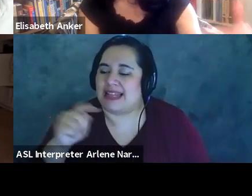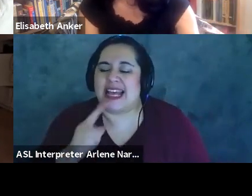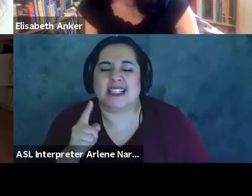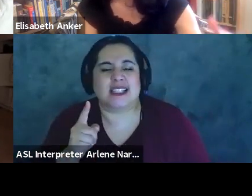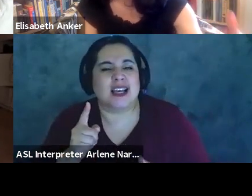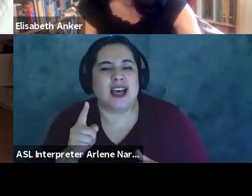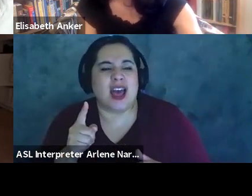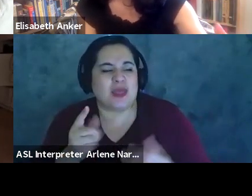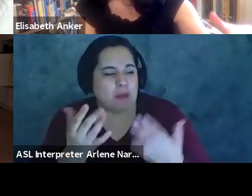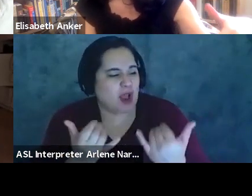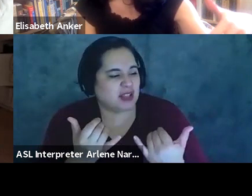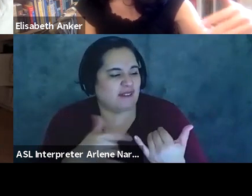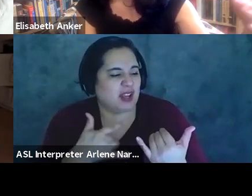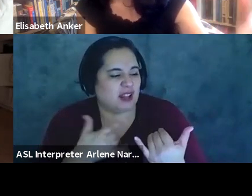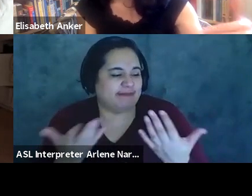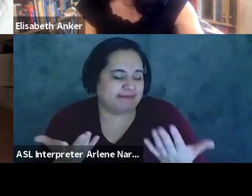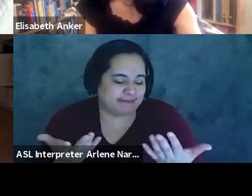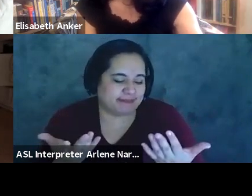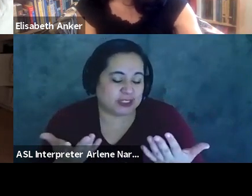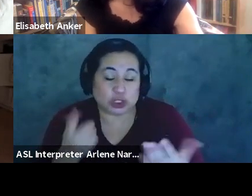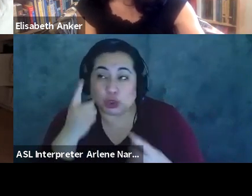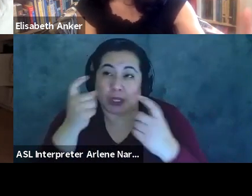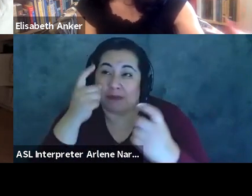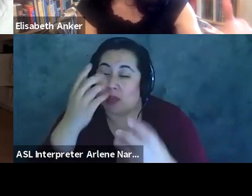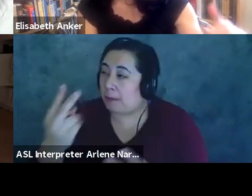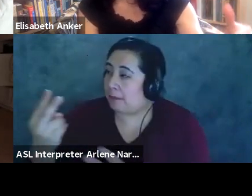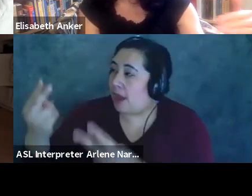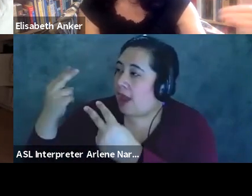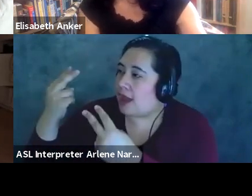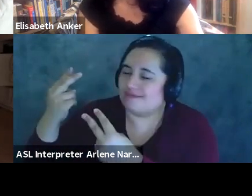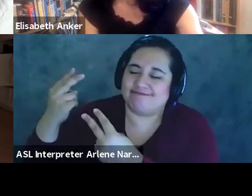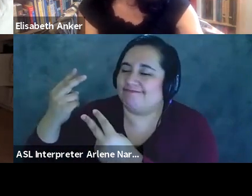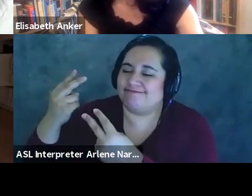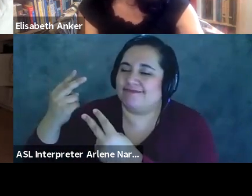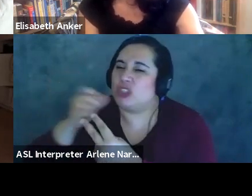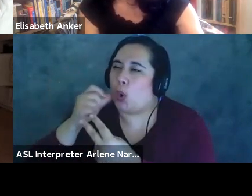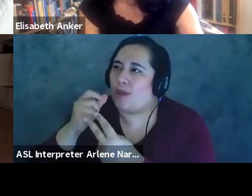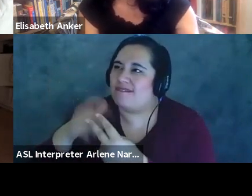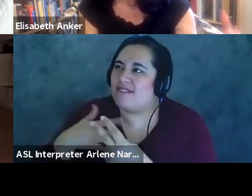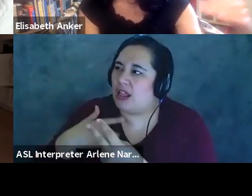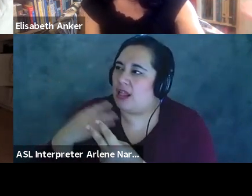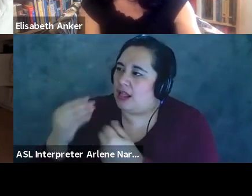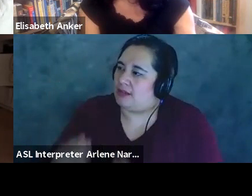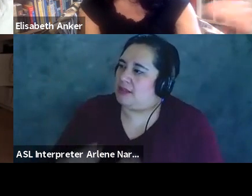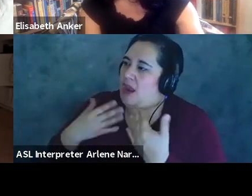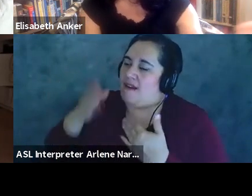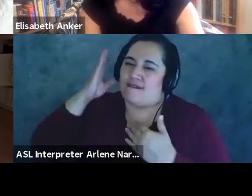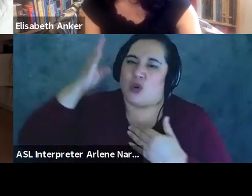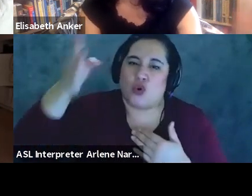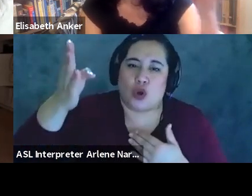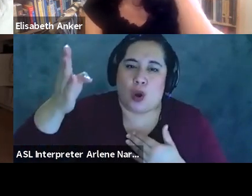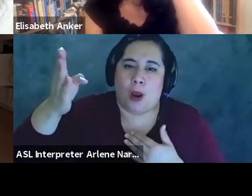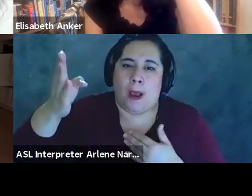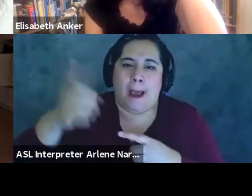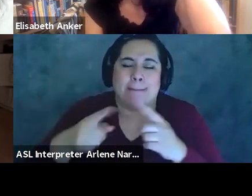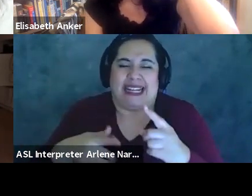the present, where dreams for the past no longer seem to provide visions for the future, but we're not yet